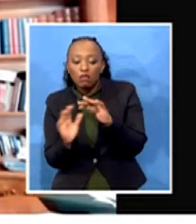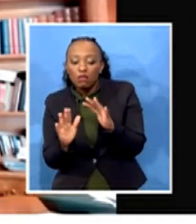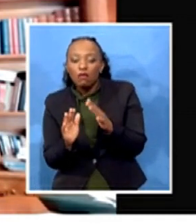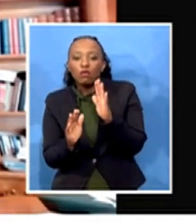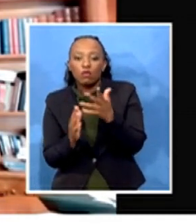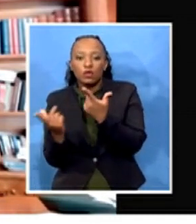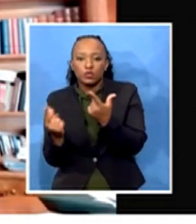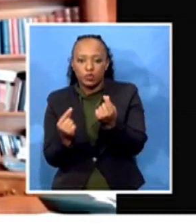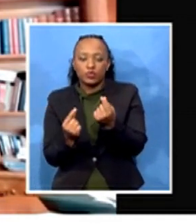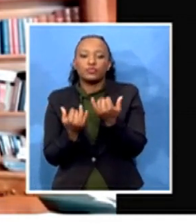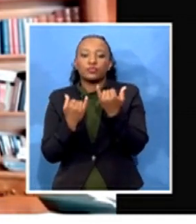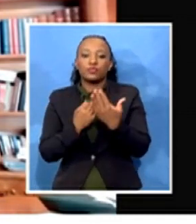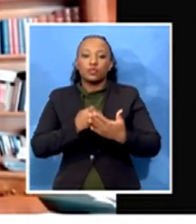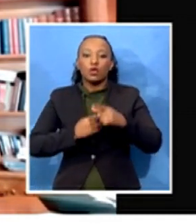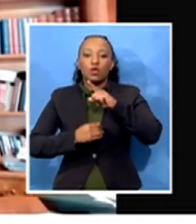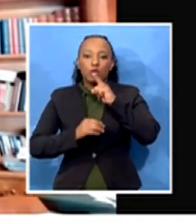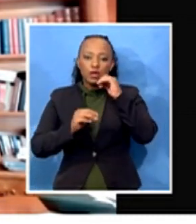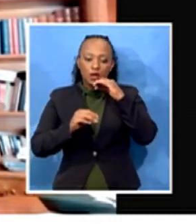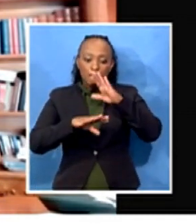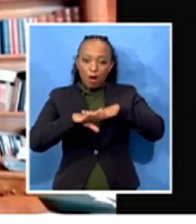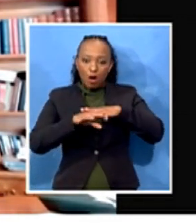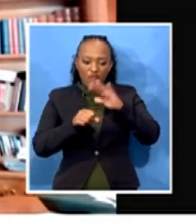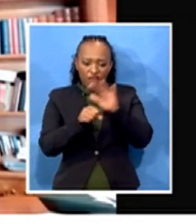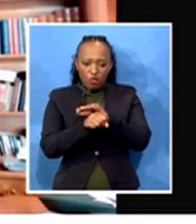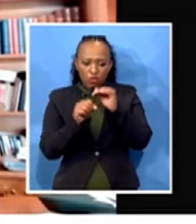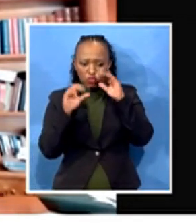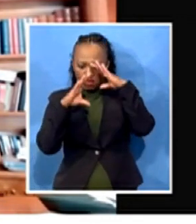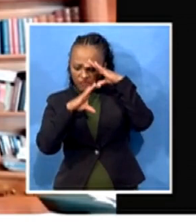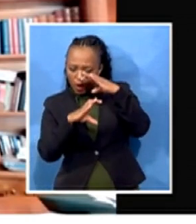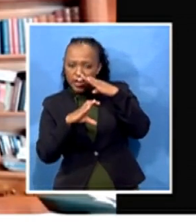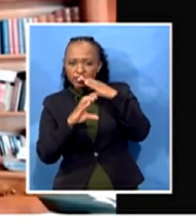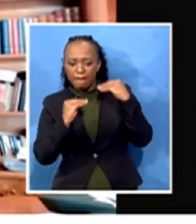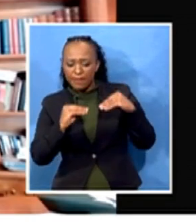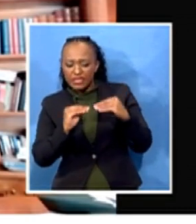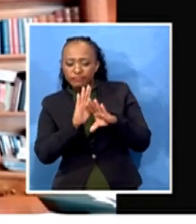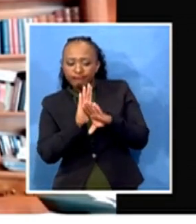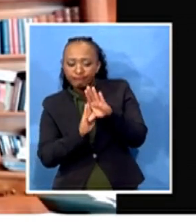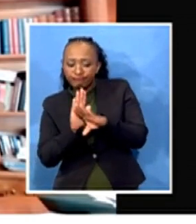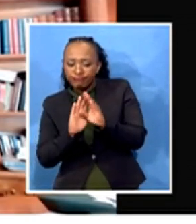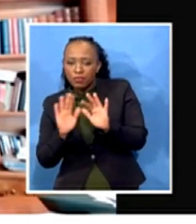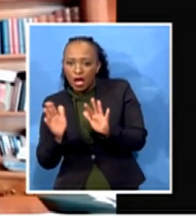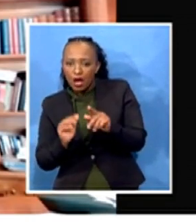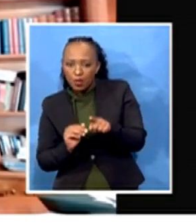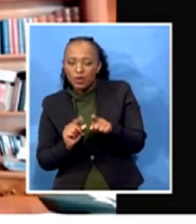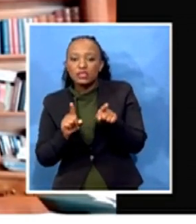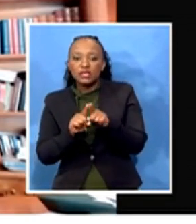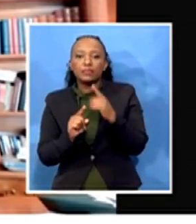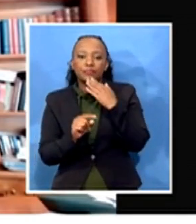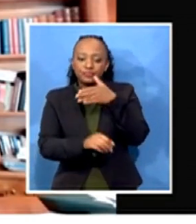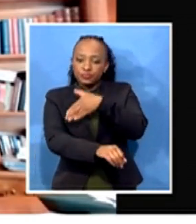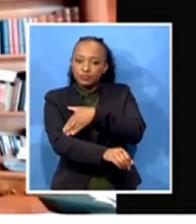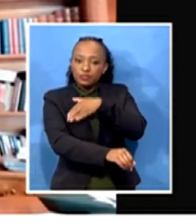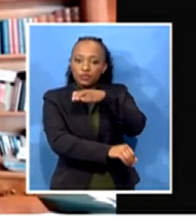supporting business growth in the sector, especially to empower previously